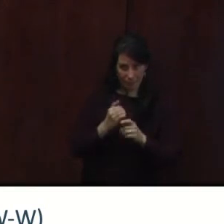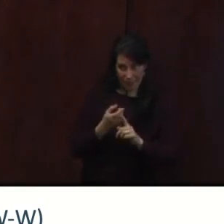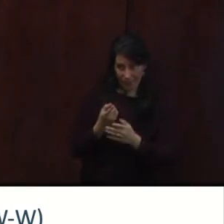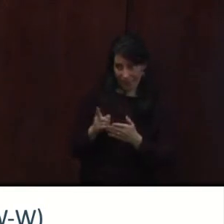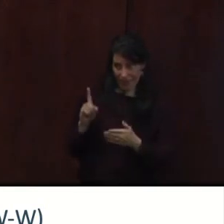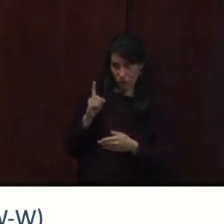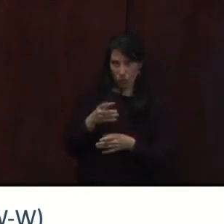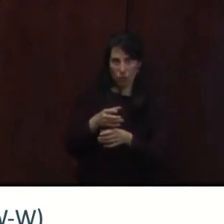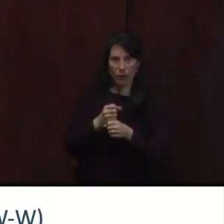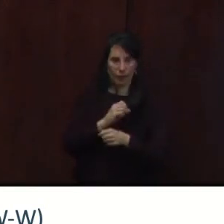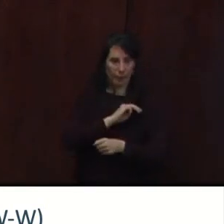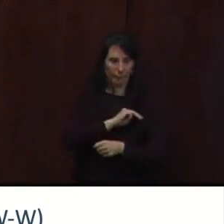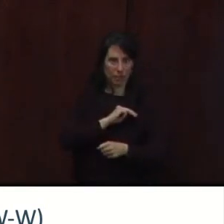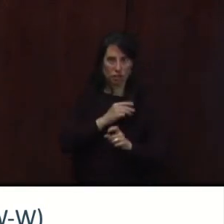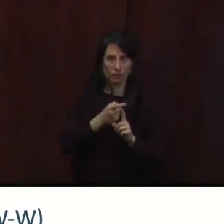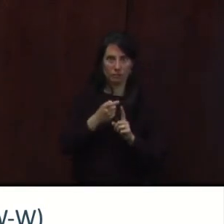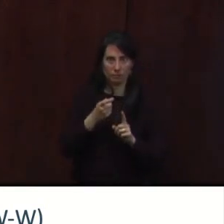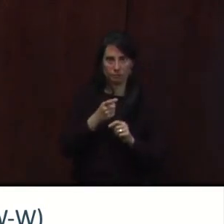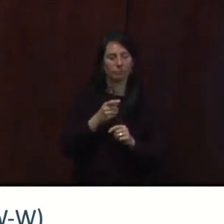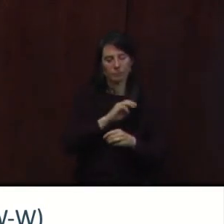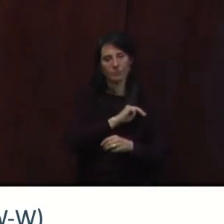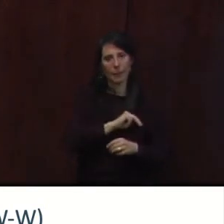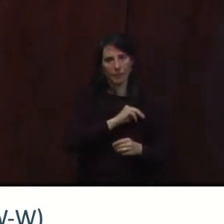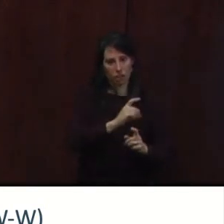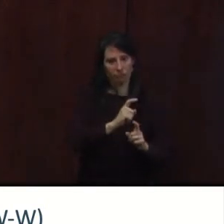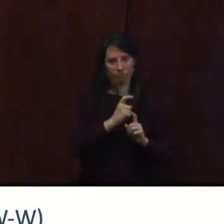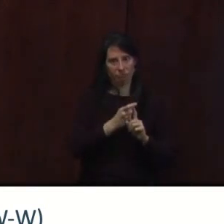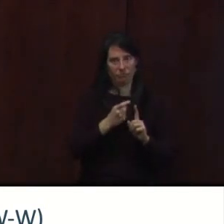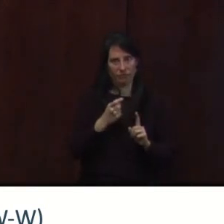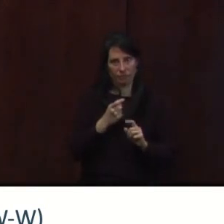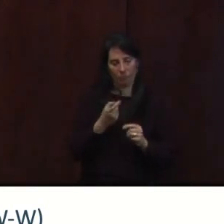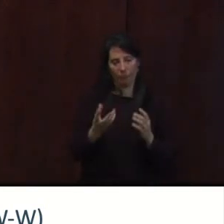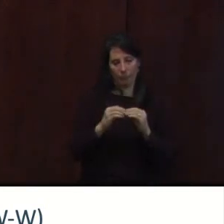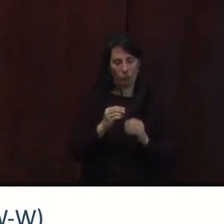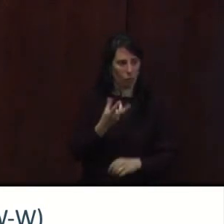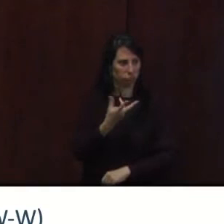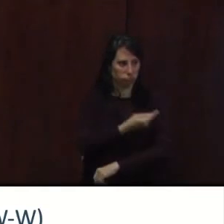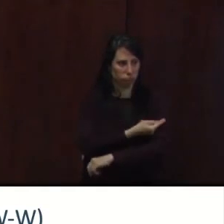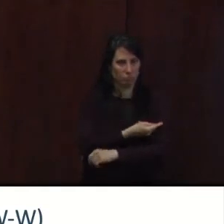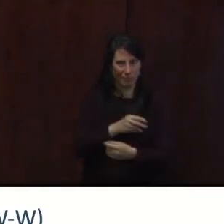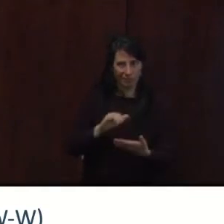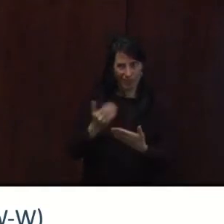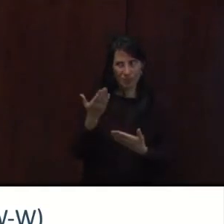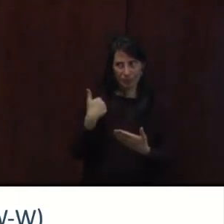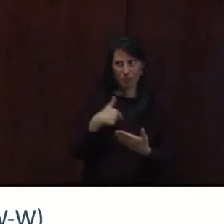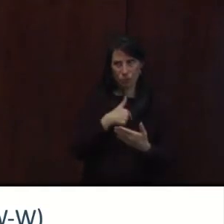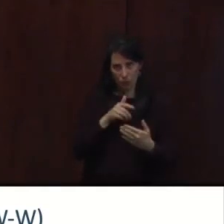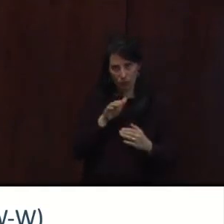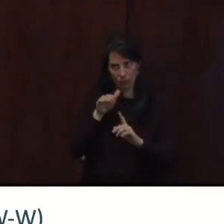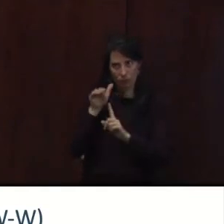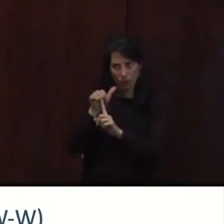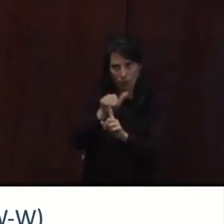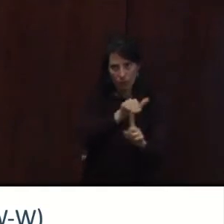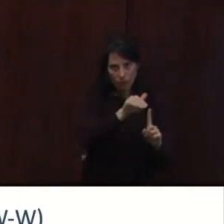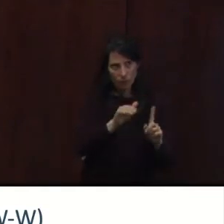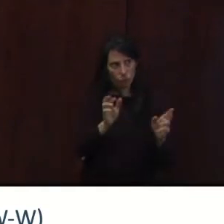that's public health going out and advocating to the state and local partners that we need more vaccines because we're ready to give them out.